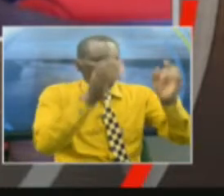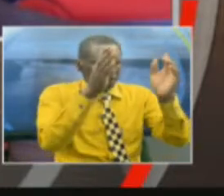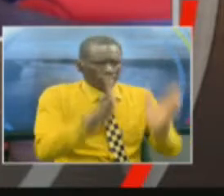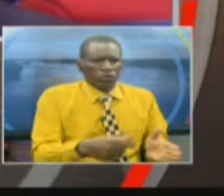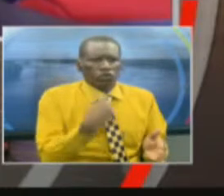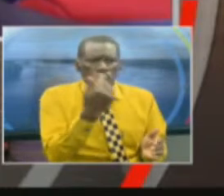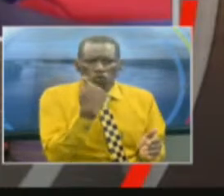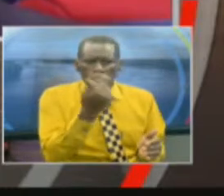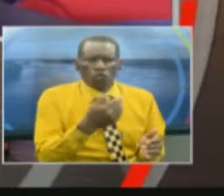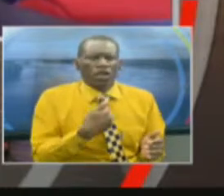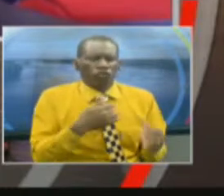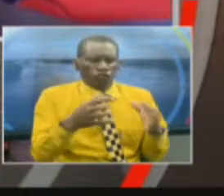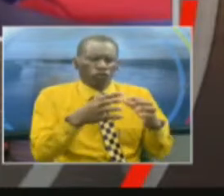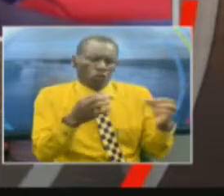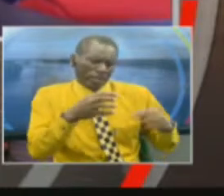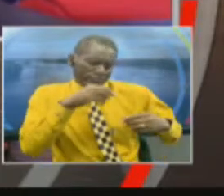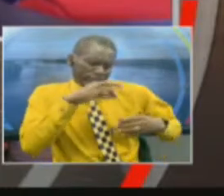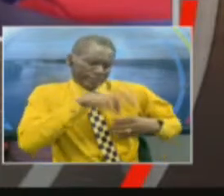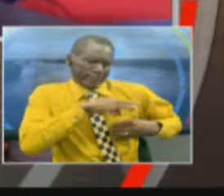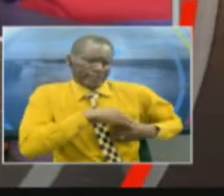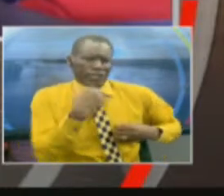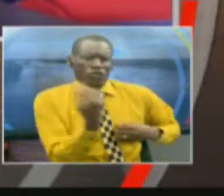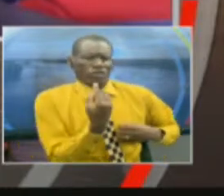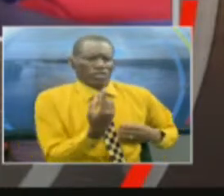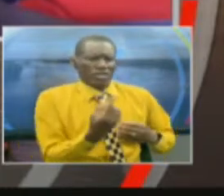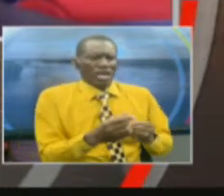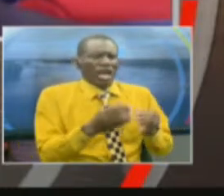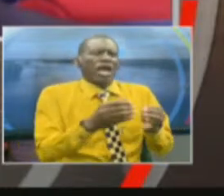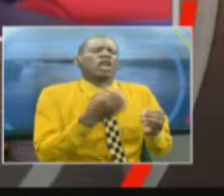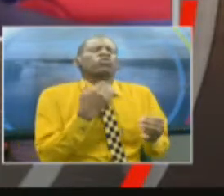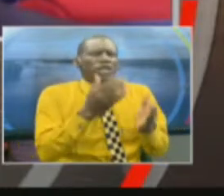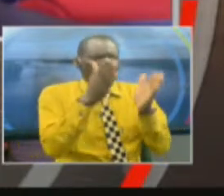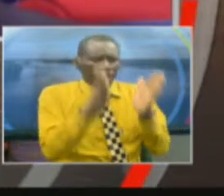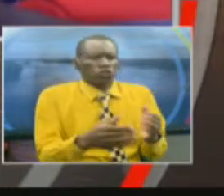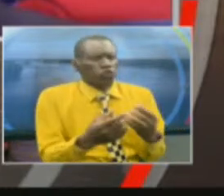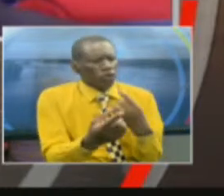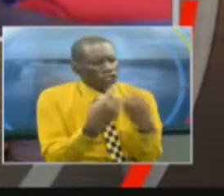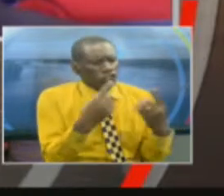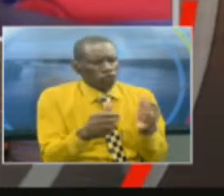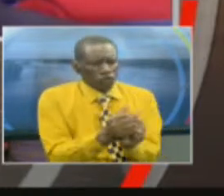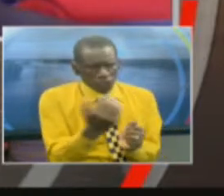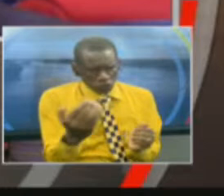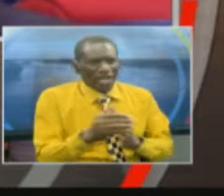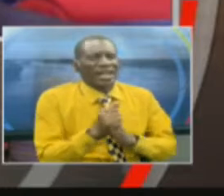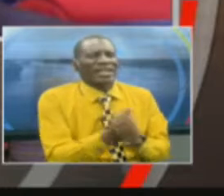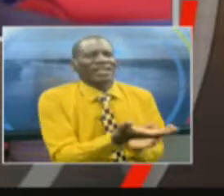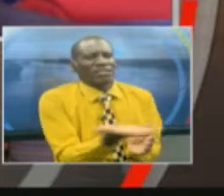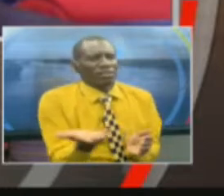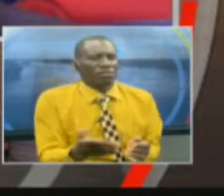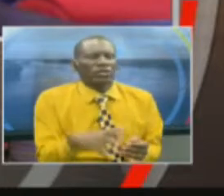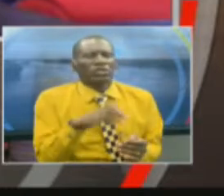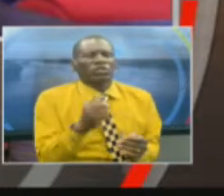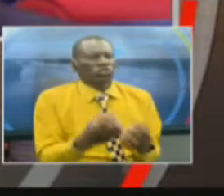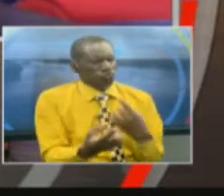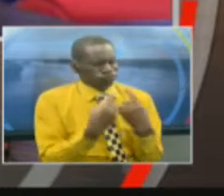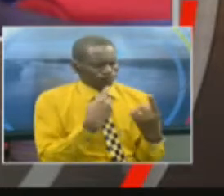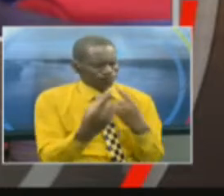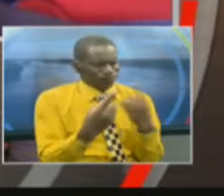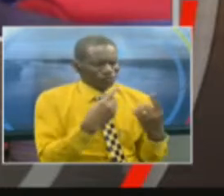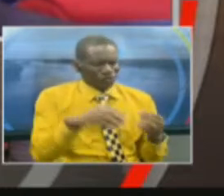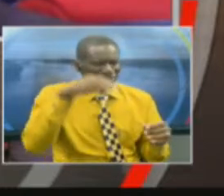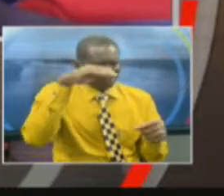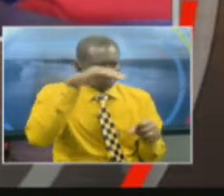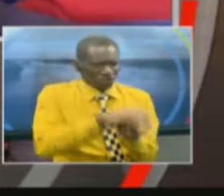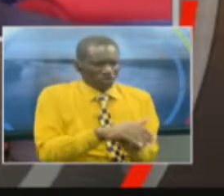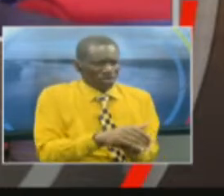words inside, somebody who can tell his mind to the children, who can guide them. So we discussed. Then I just said,